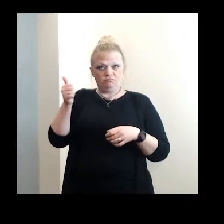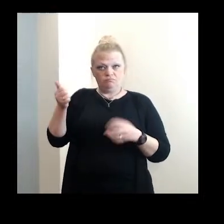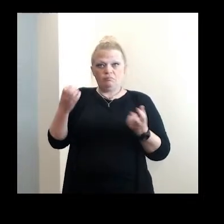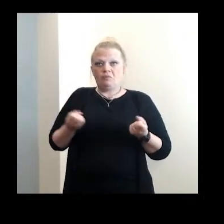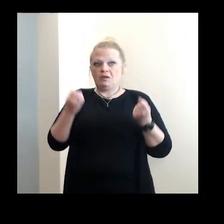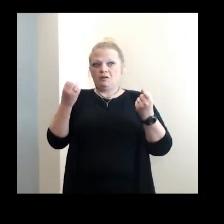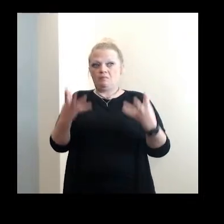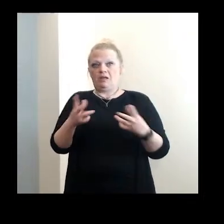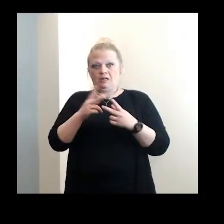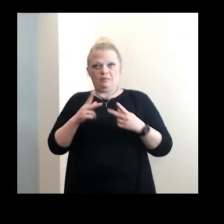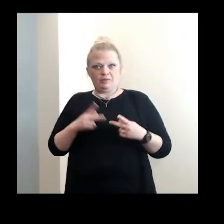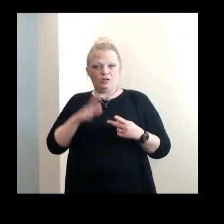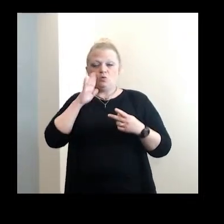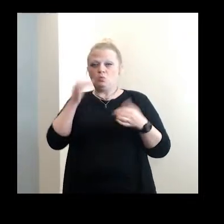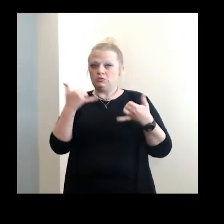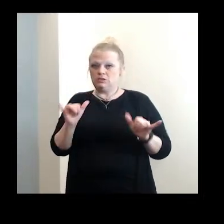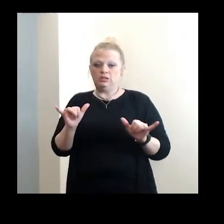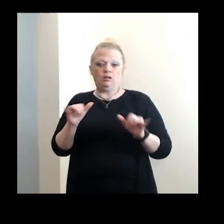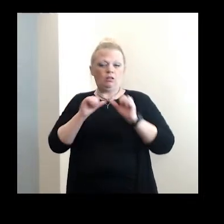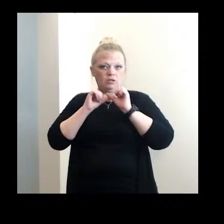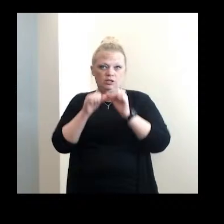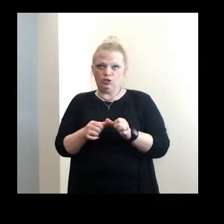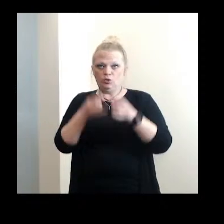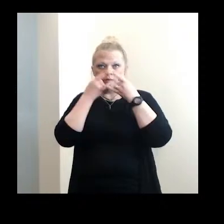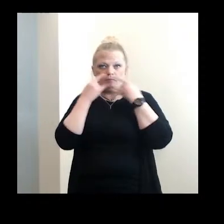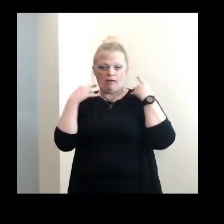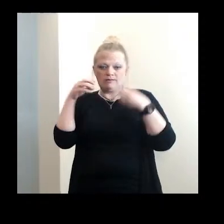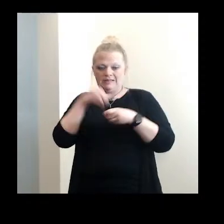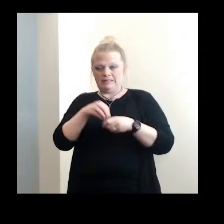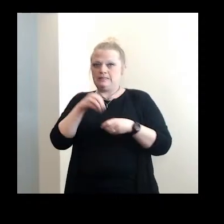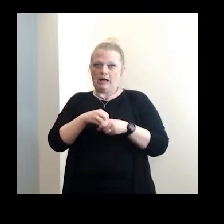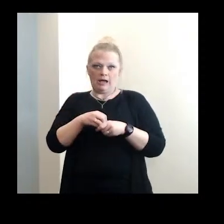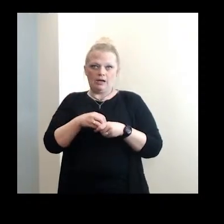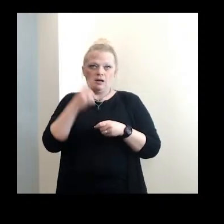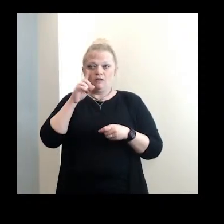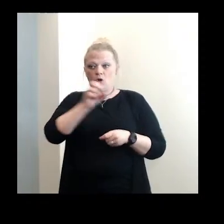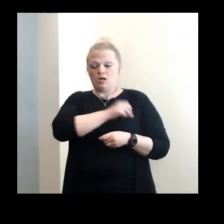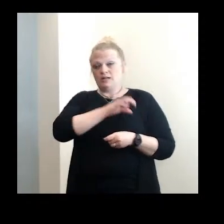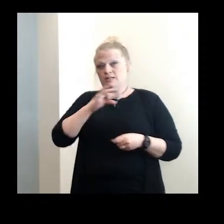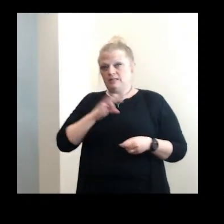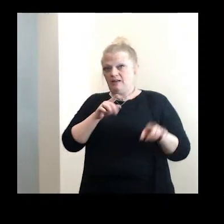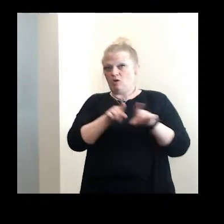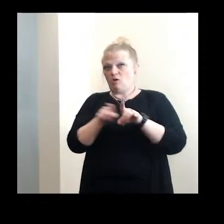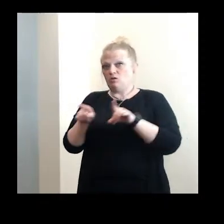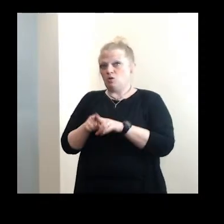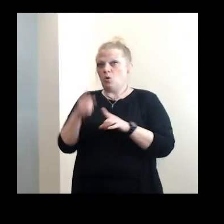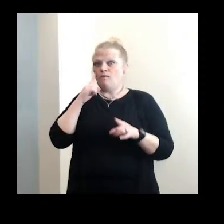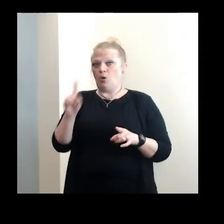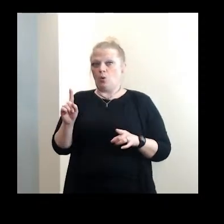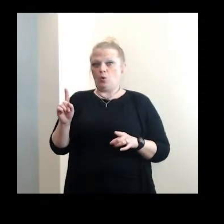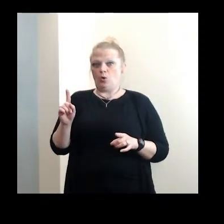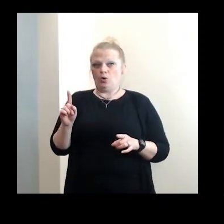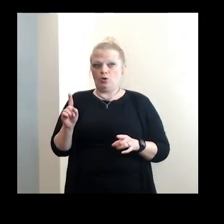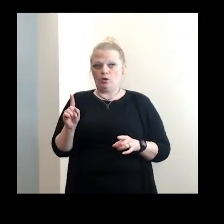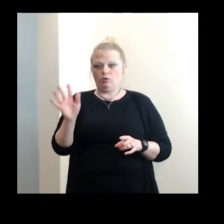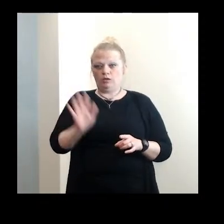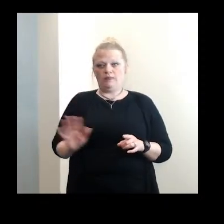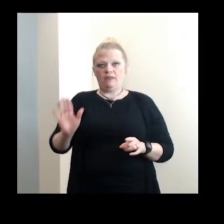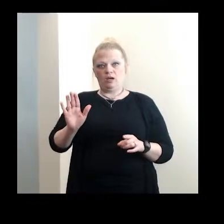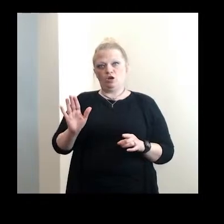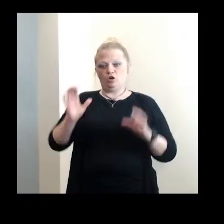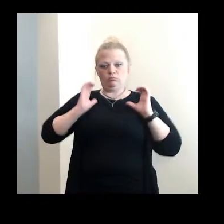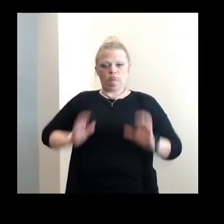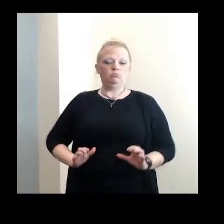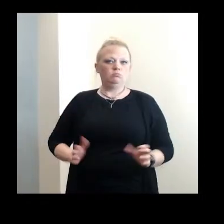many organizations are still going to continue mask wearing in their facilities for their staff as well as for their guests